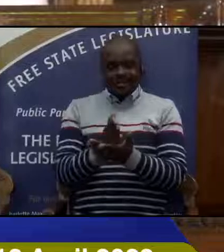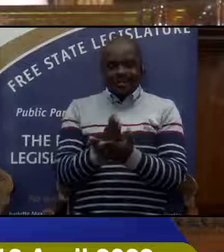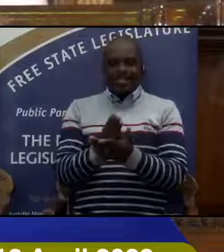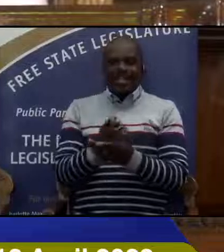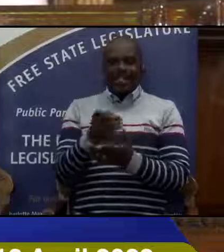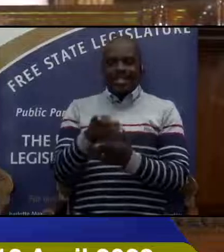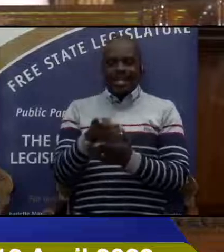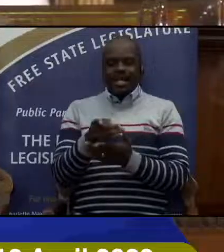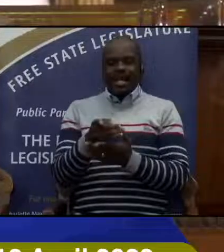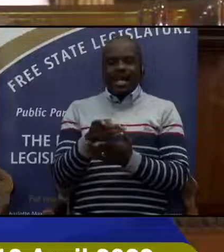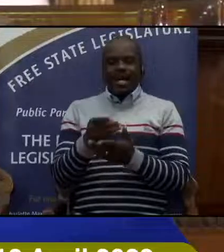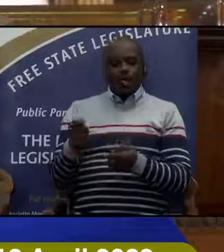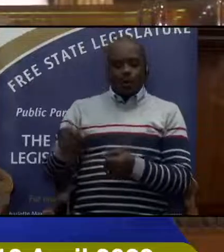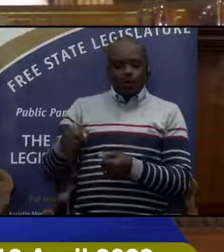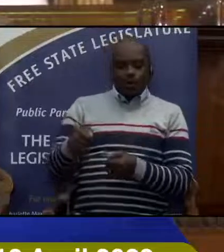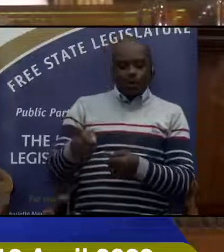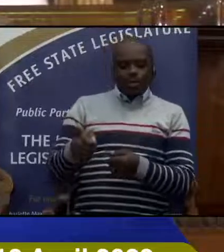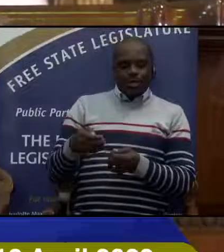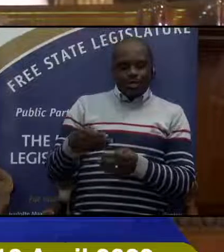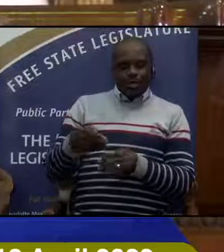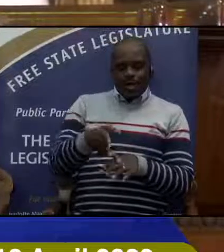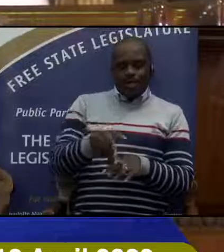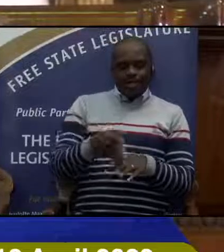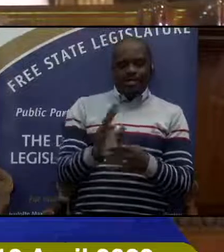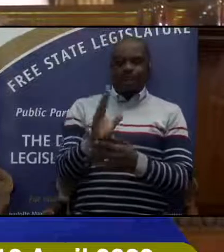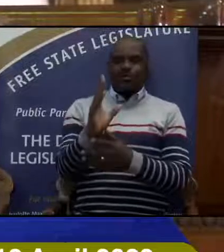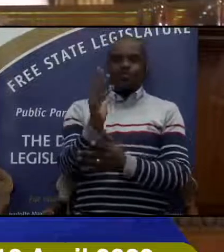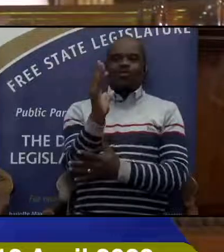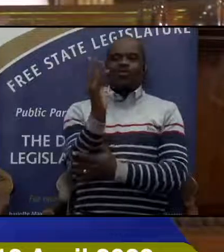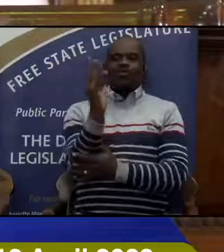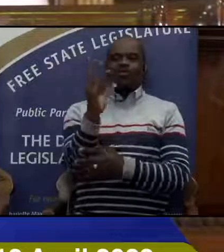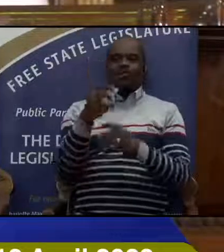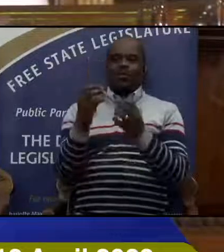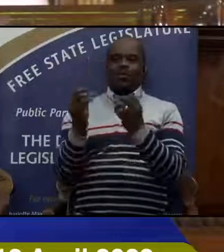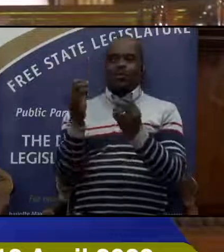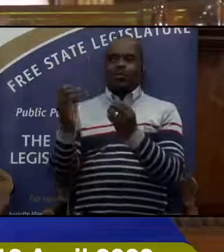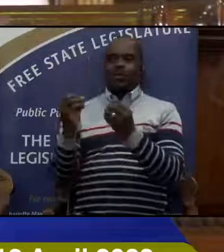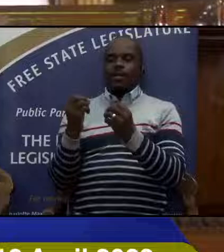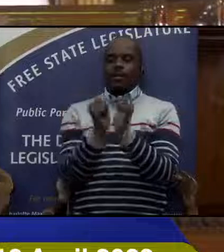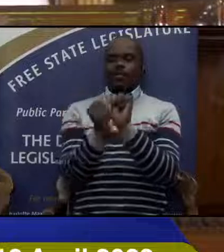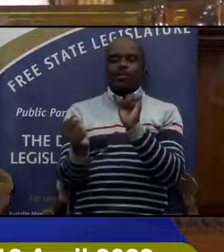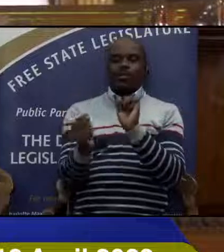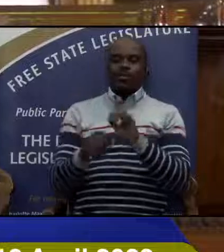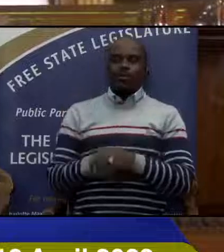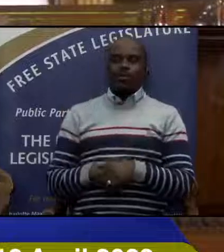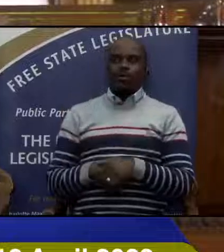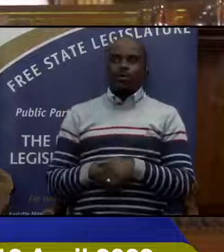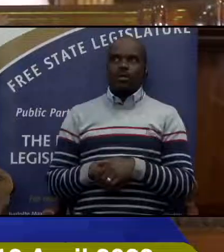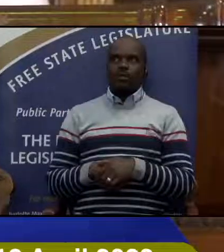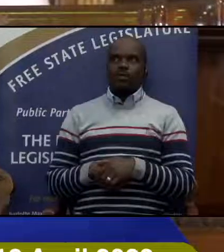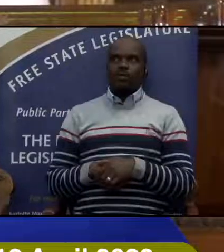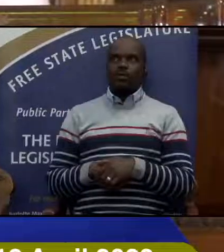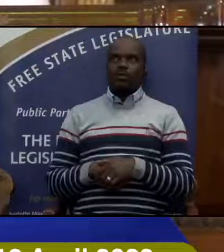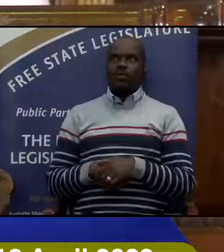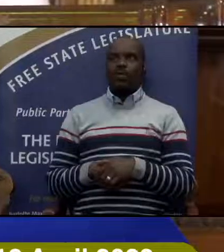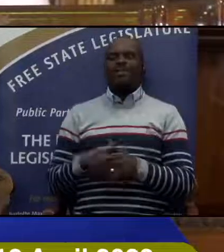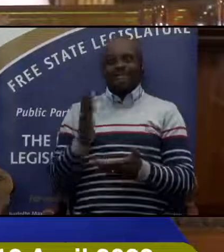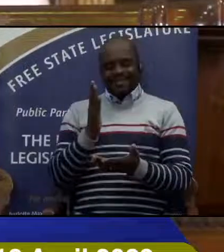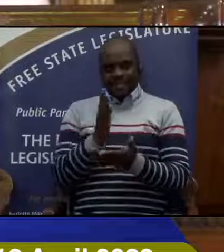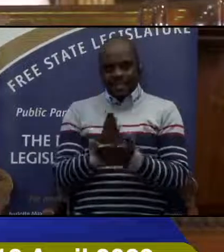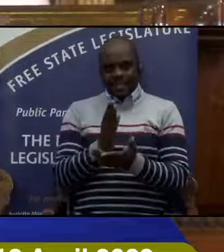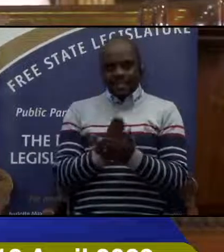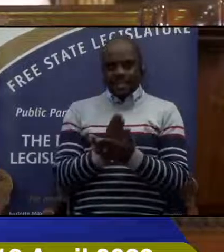nourishing the tree that bear the fruits of freedom. And yes, it is in this